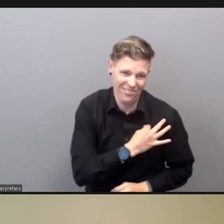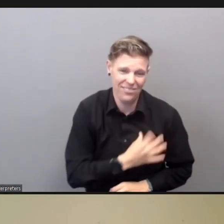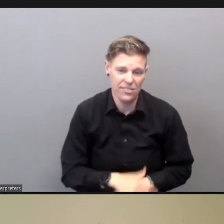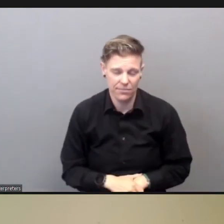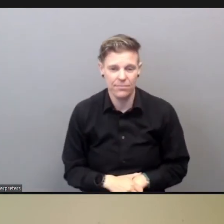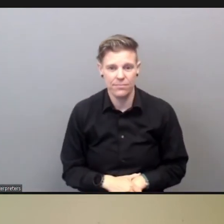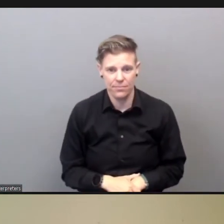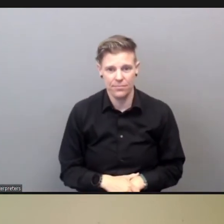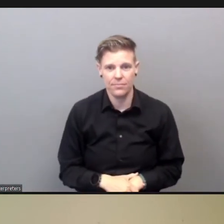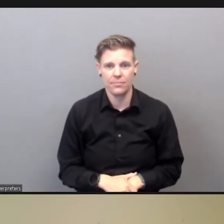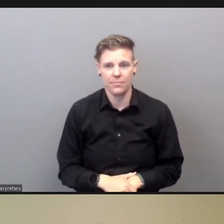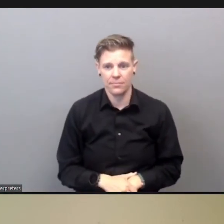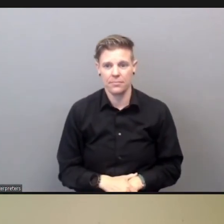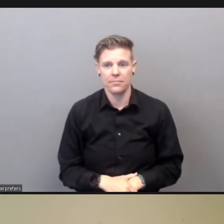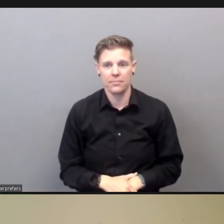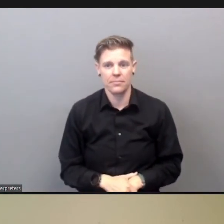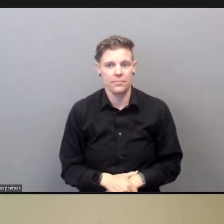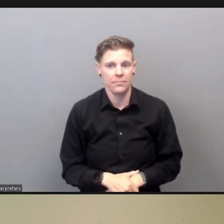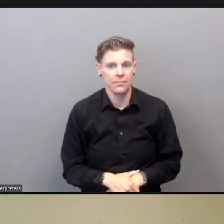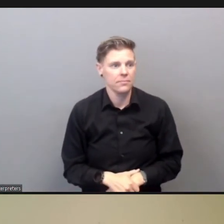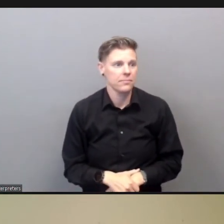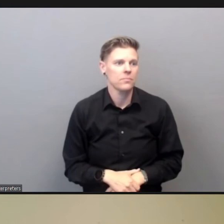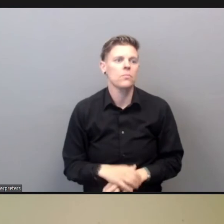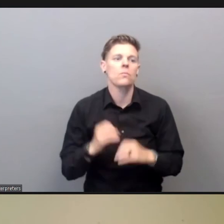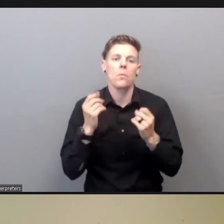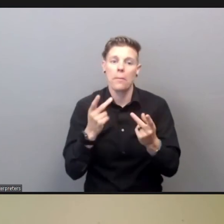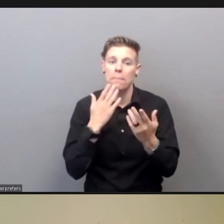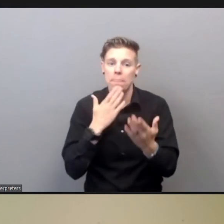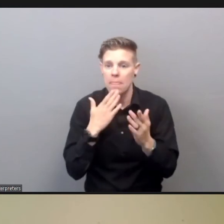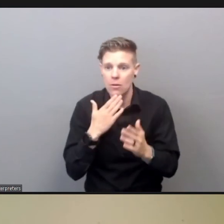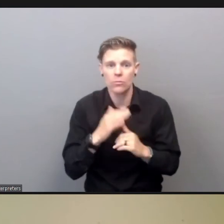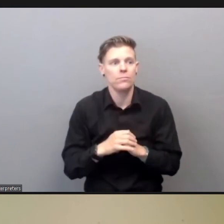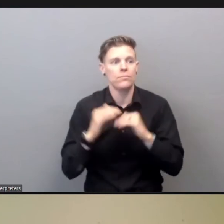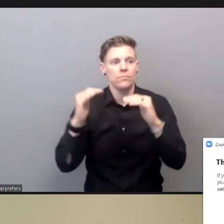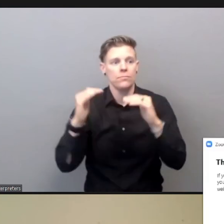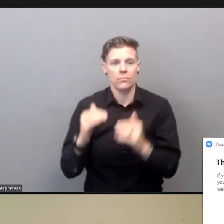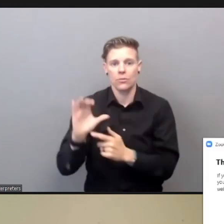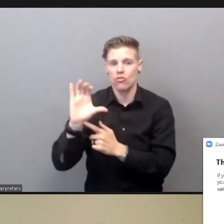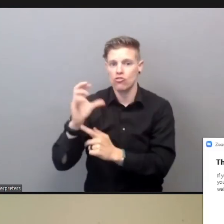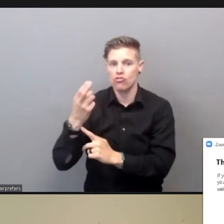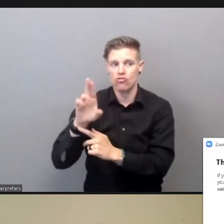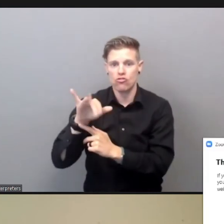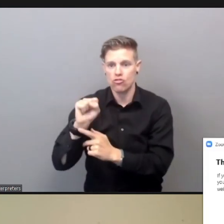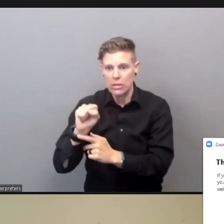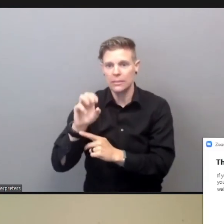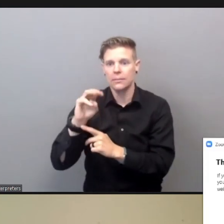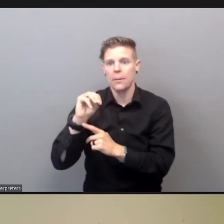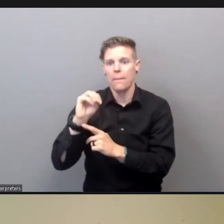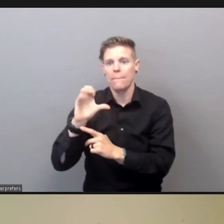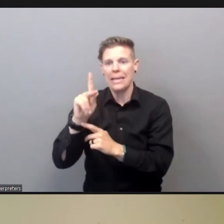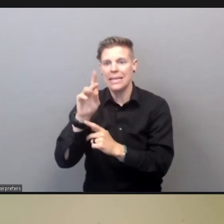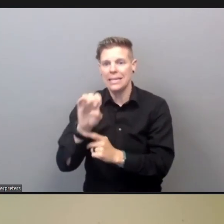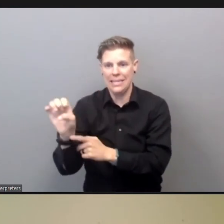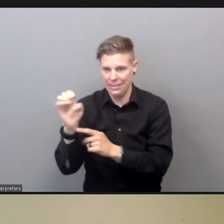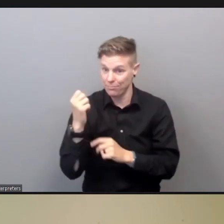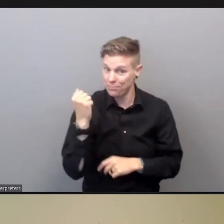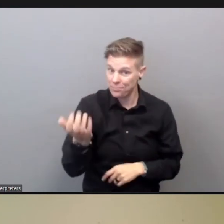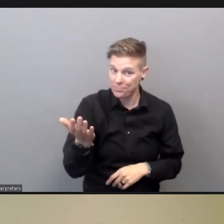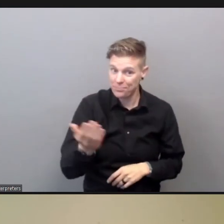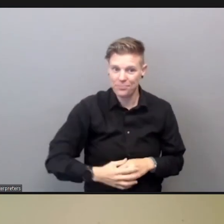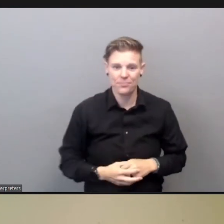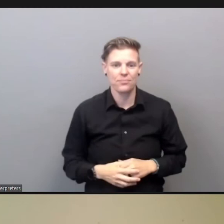All right, thanks so much. And next we have Chris McKee. Chris, you should be able to ask your question.